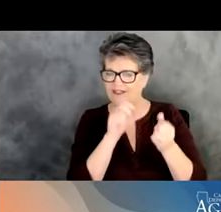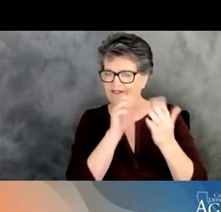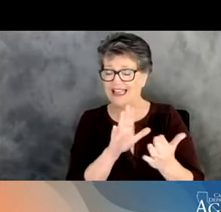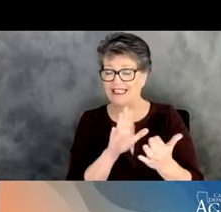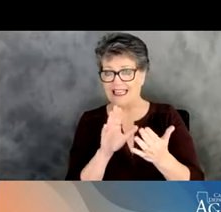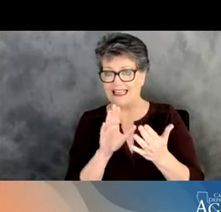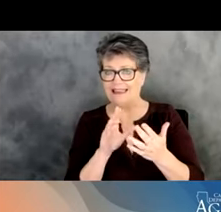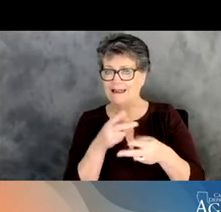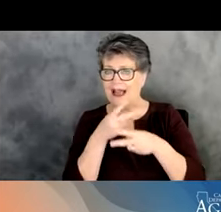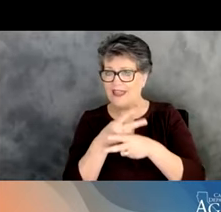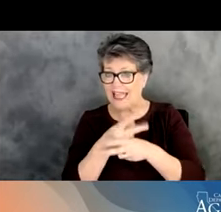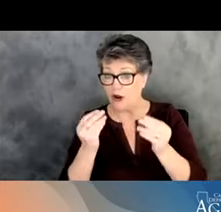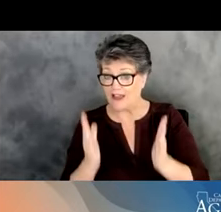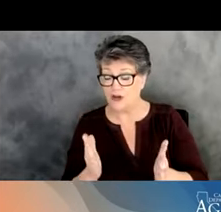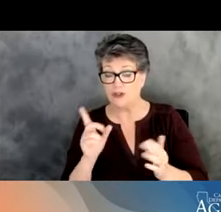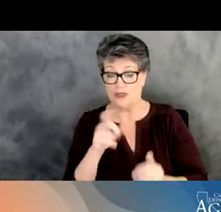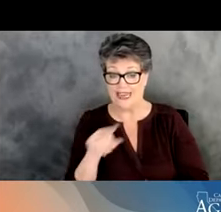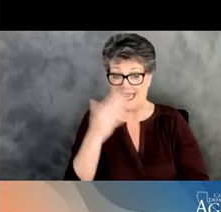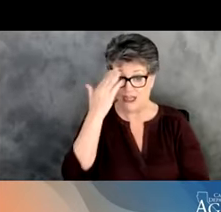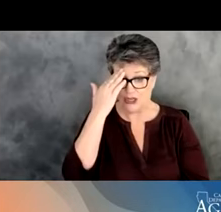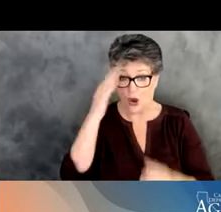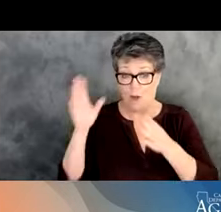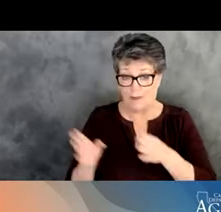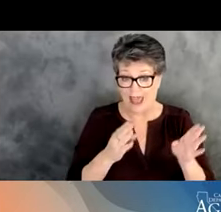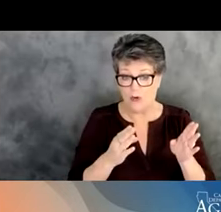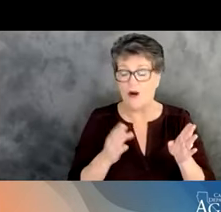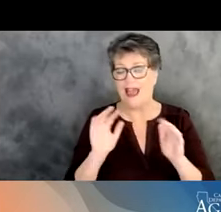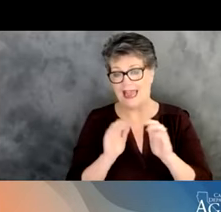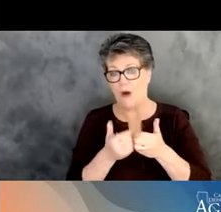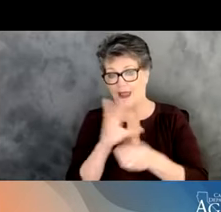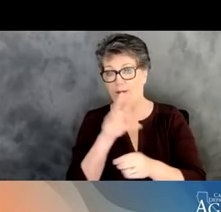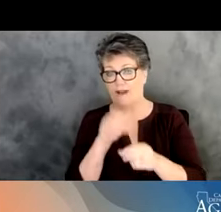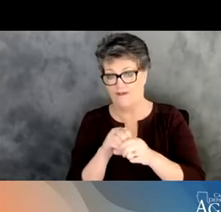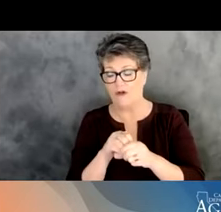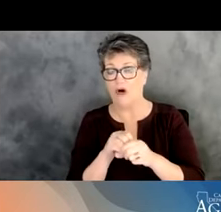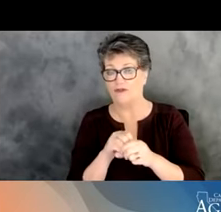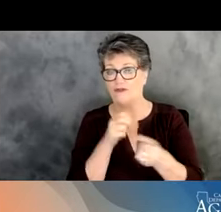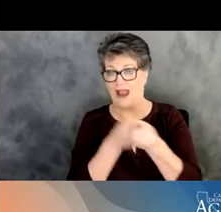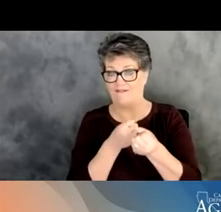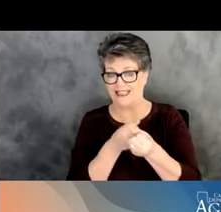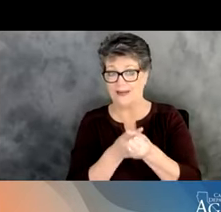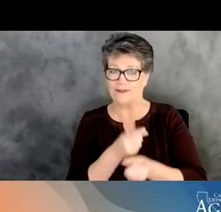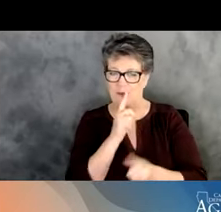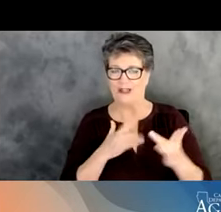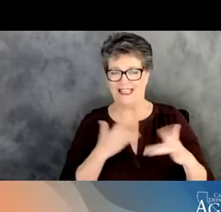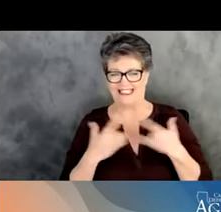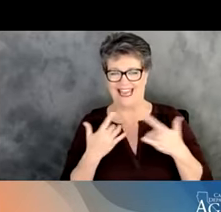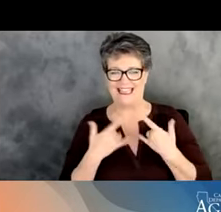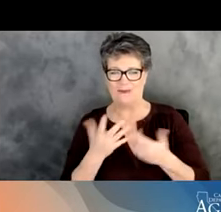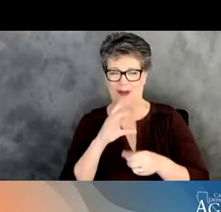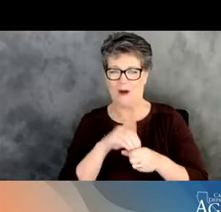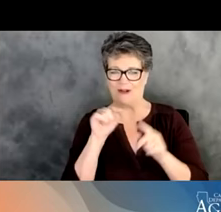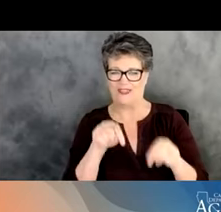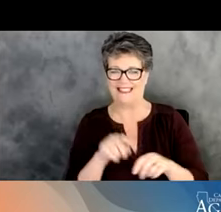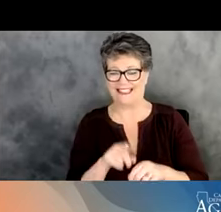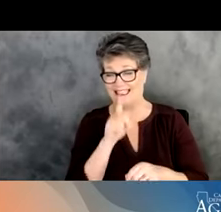caregivers and what they need to know, what they need to plan for, and also how they can get involved for advocacy. So I'm really excited to be part of this. It's